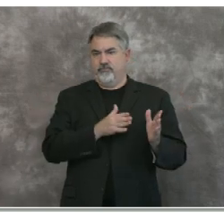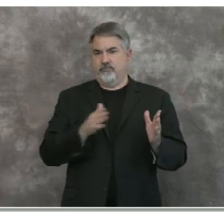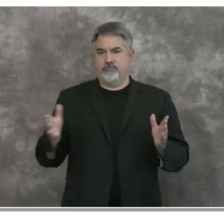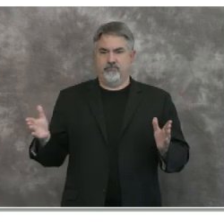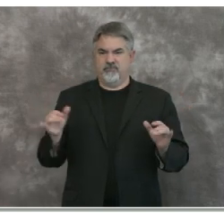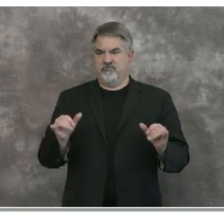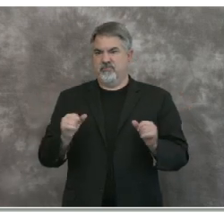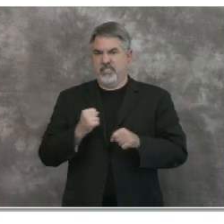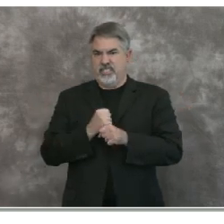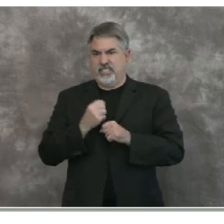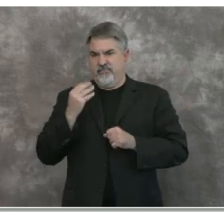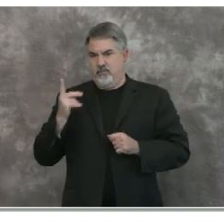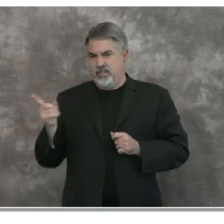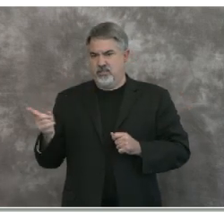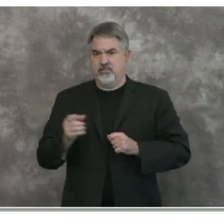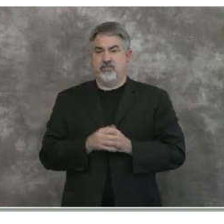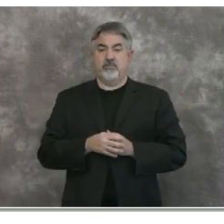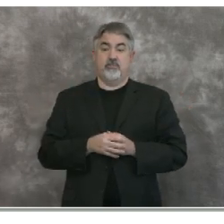have